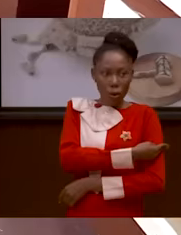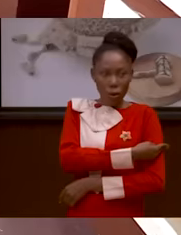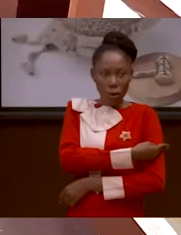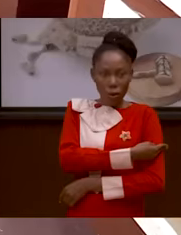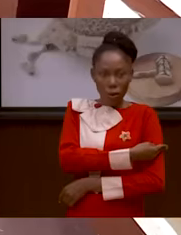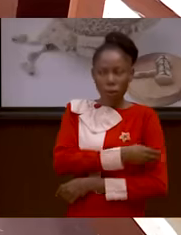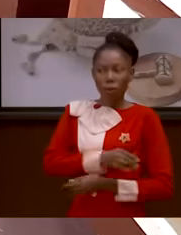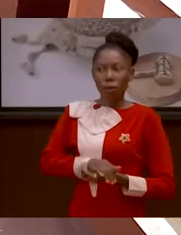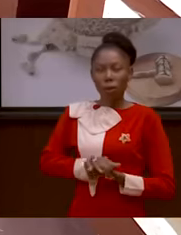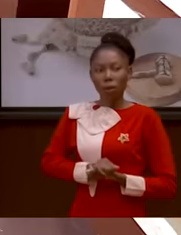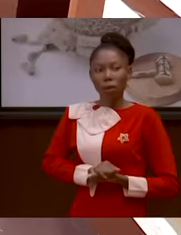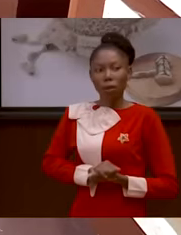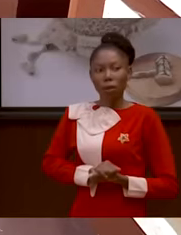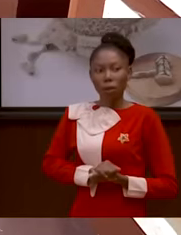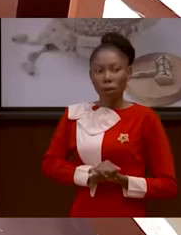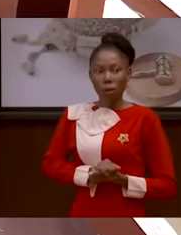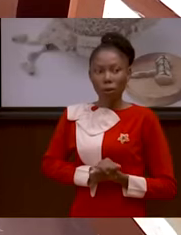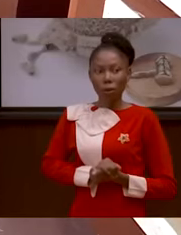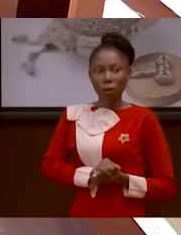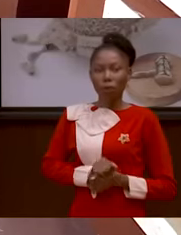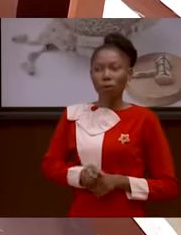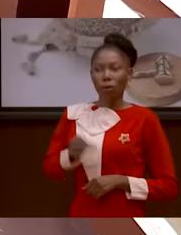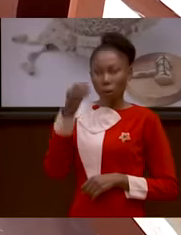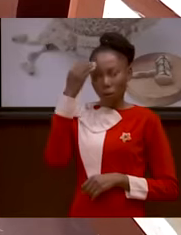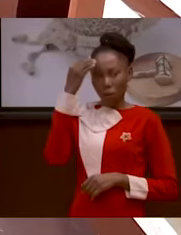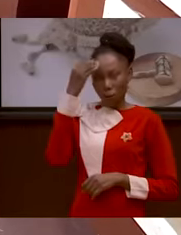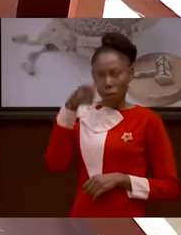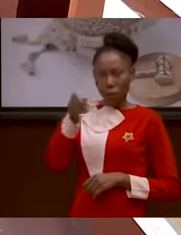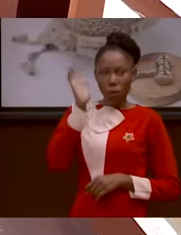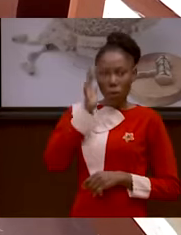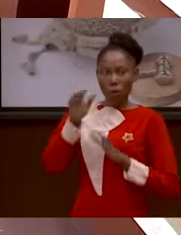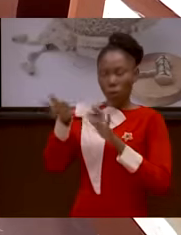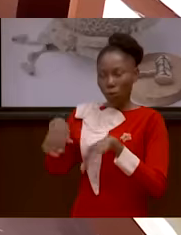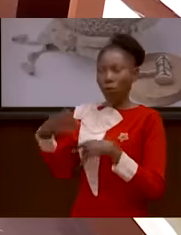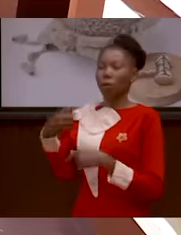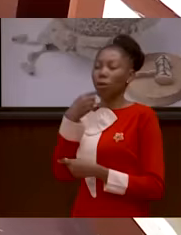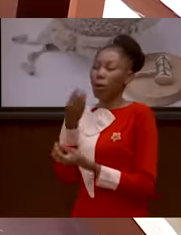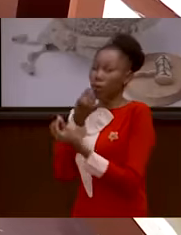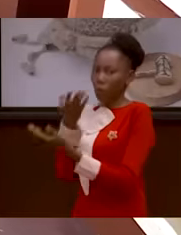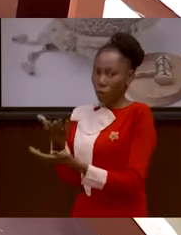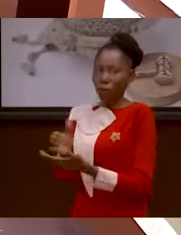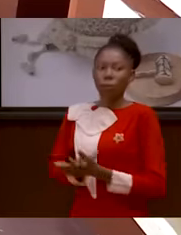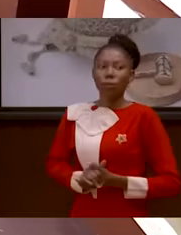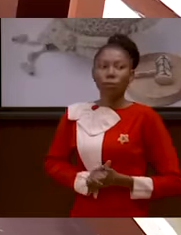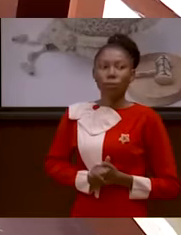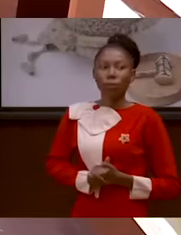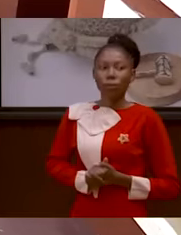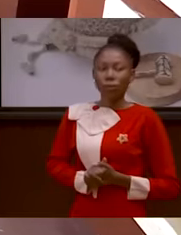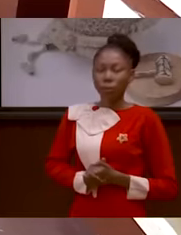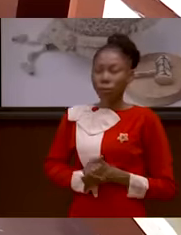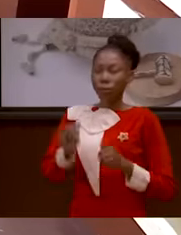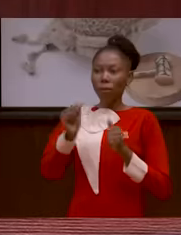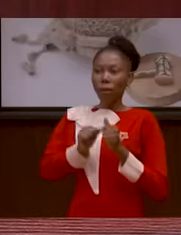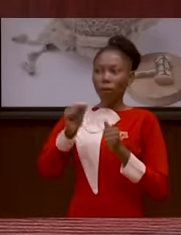Reasonable hospital. I know she's reasonable. She will give you direct on that. Then, what else?